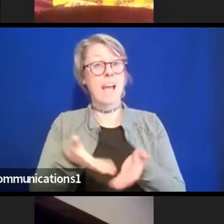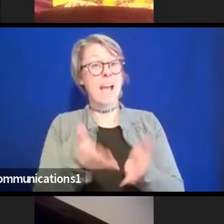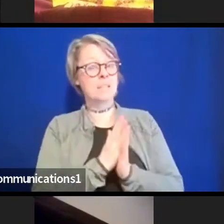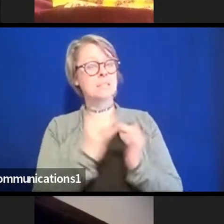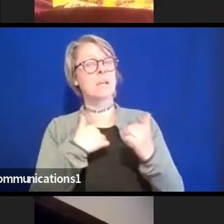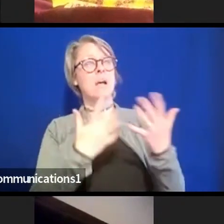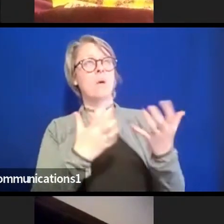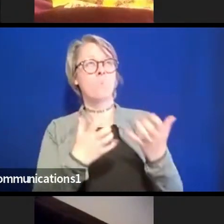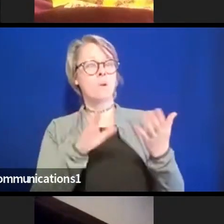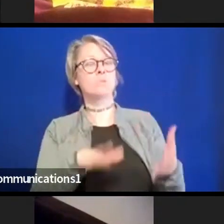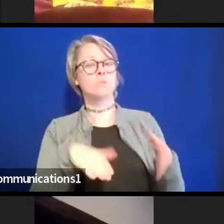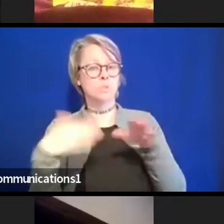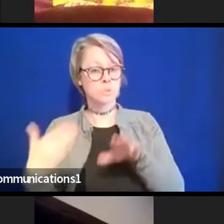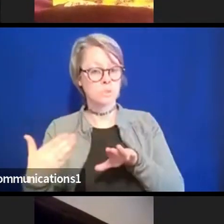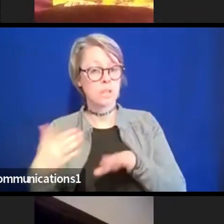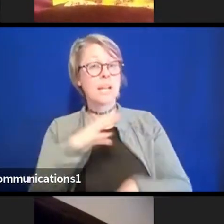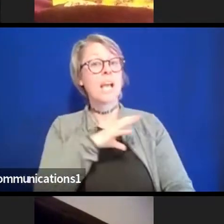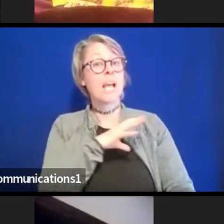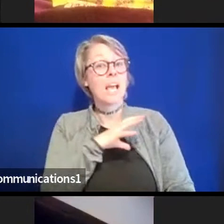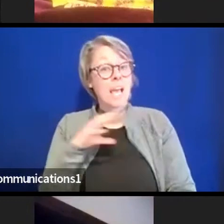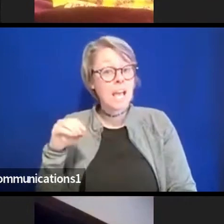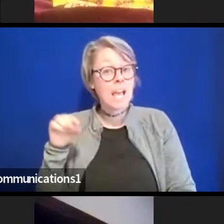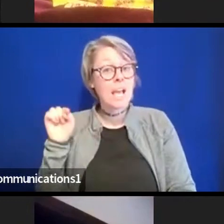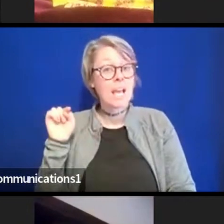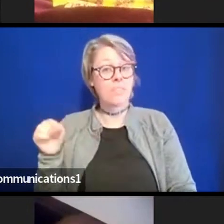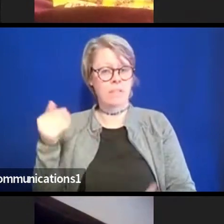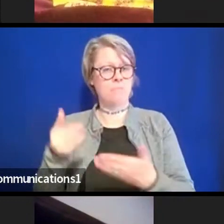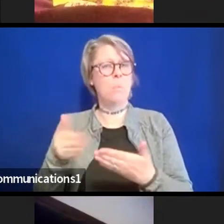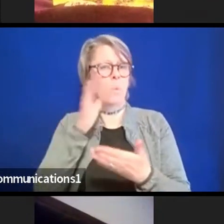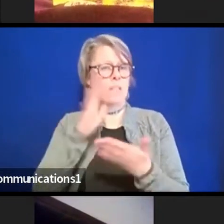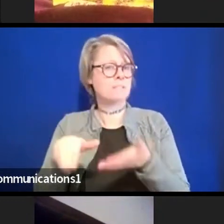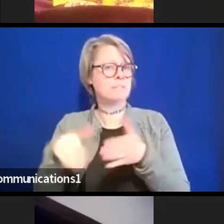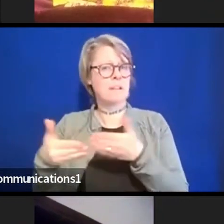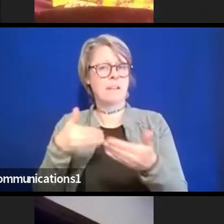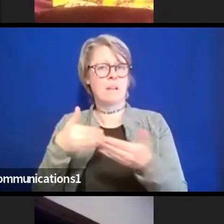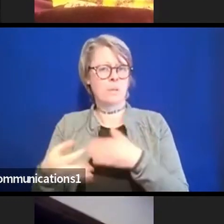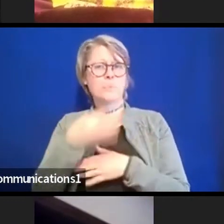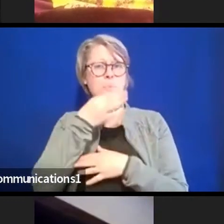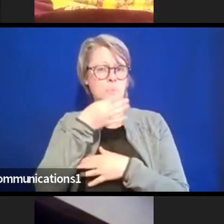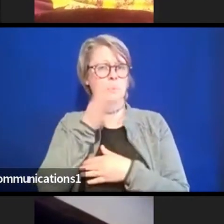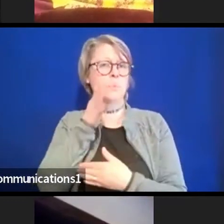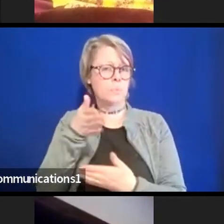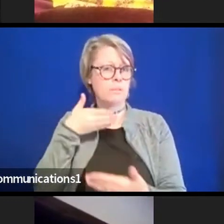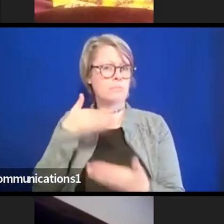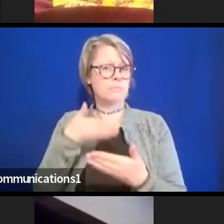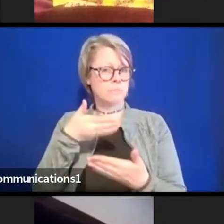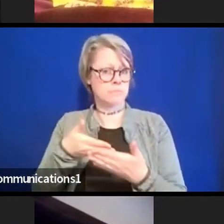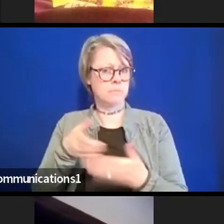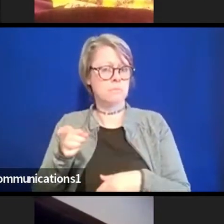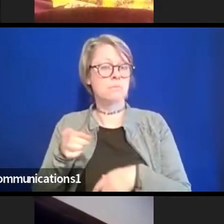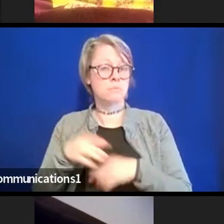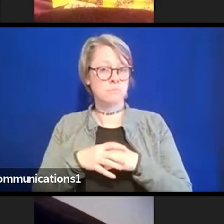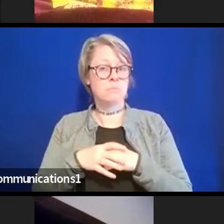die, and they are very near the end of their life.